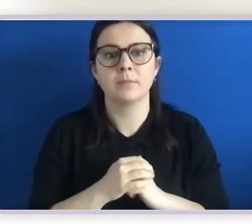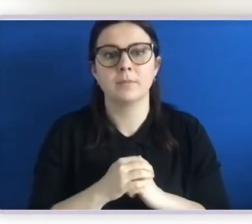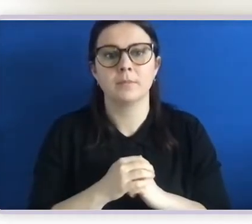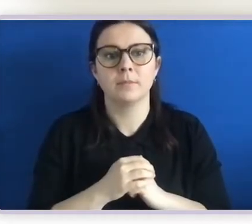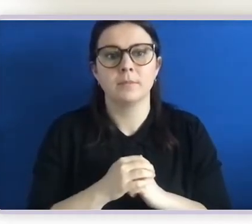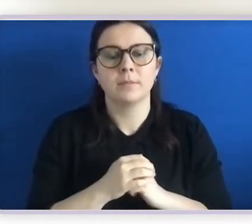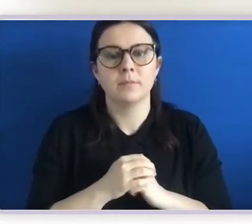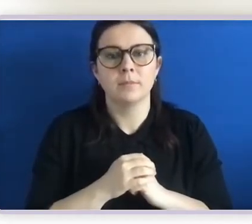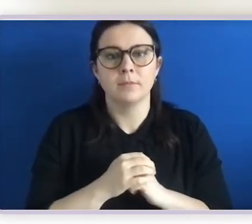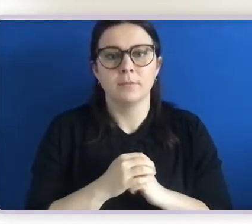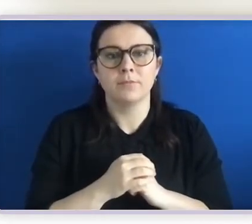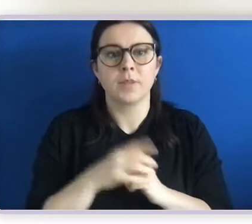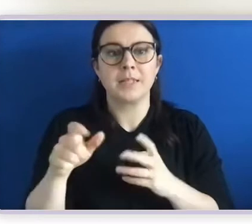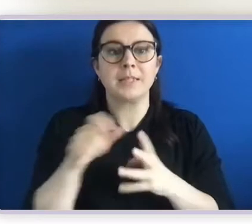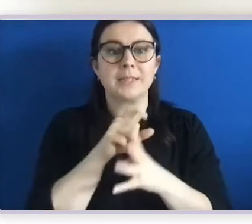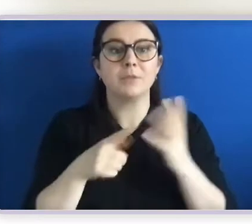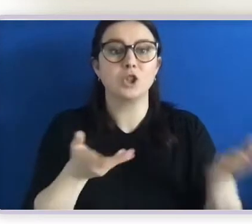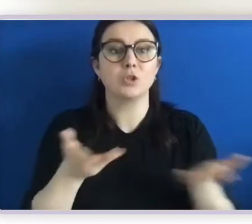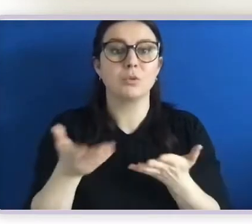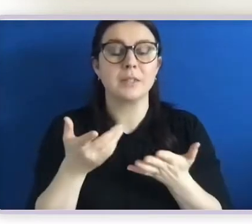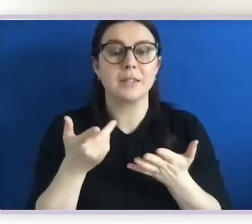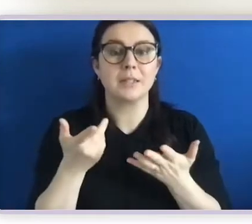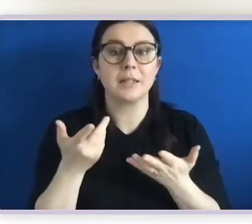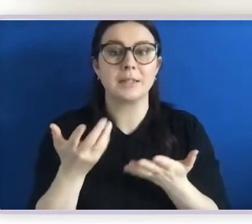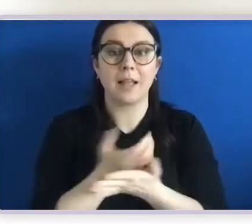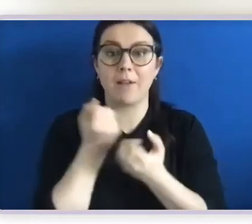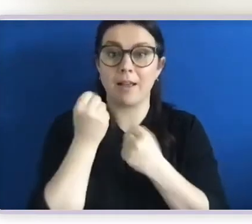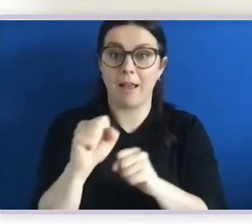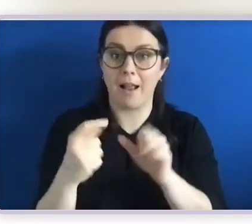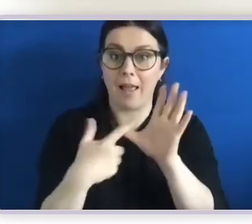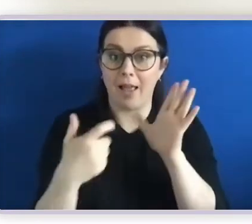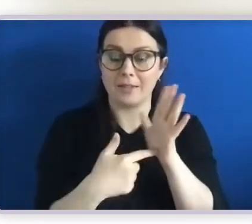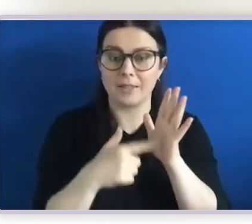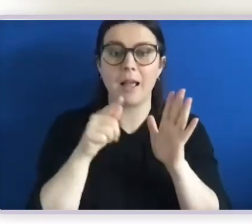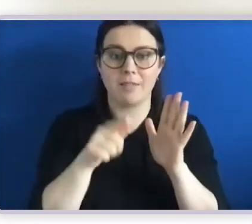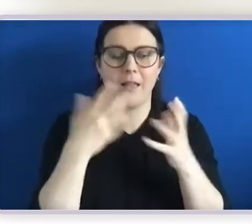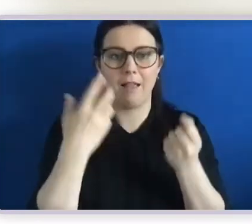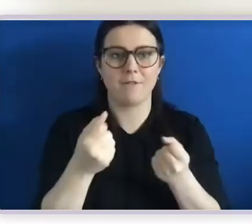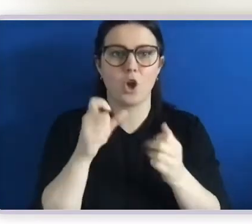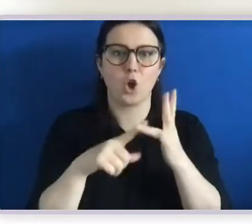The Disability Services Safeguards Act introduces a code of conduct. This code of